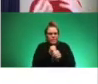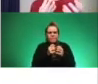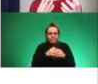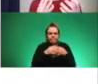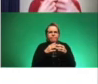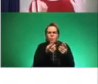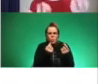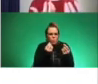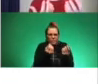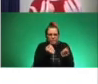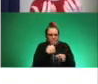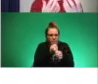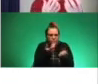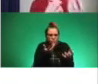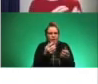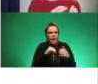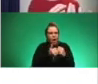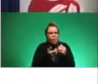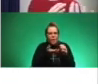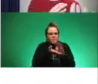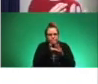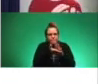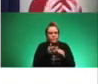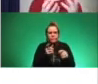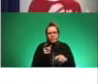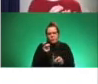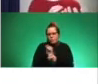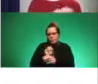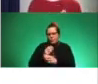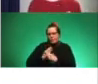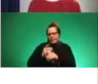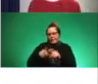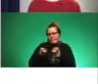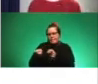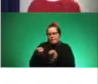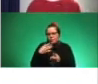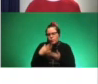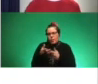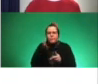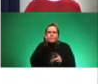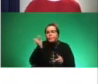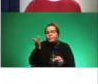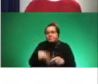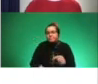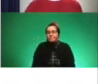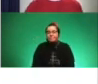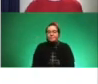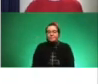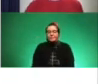they're made up of and how they work, then we can't really protect them very well. We can't manage them very well into the future.